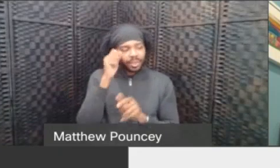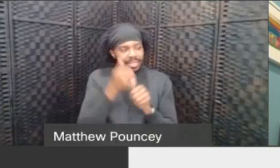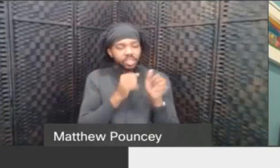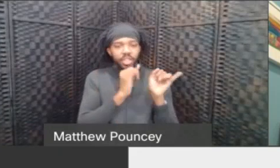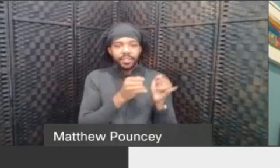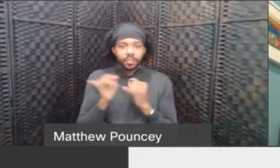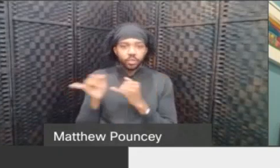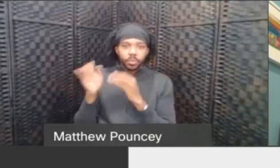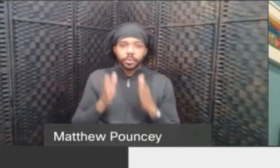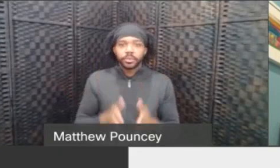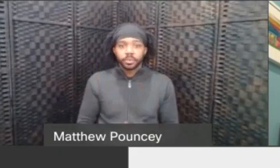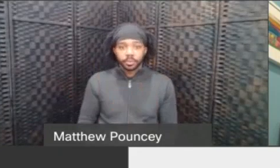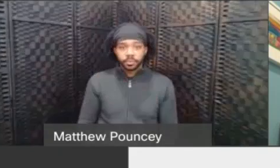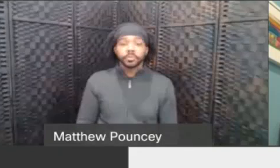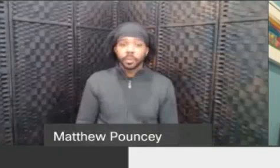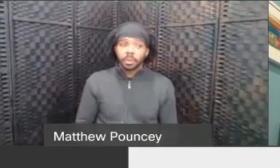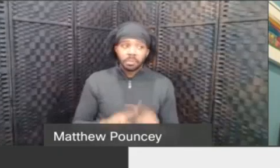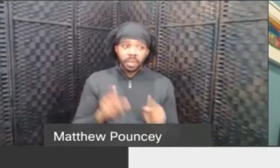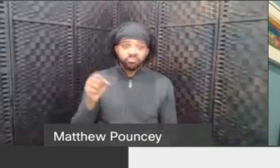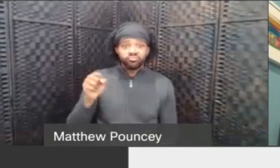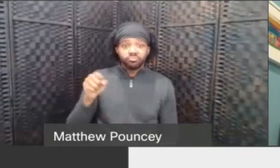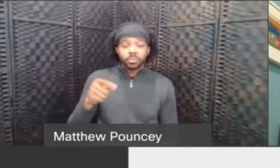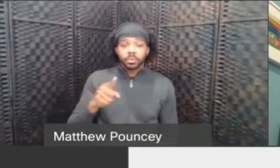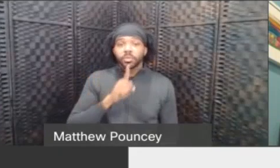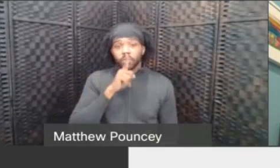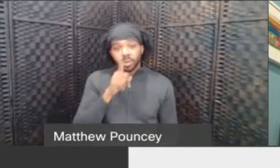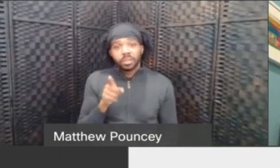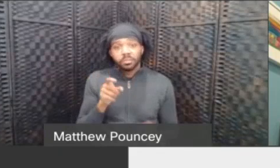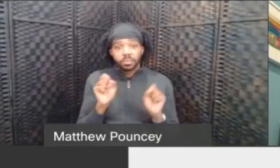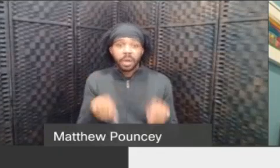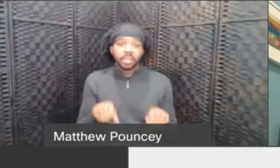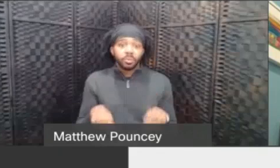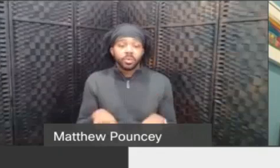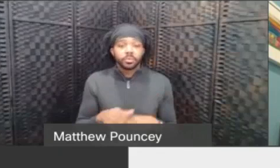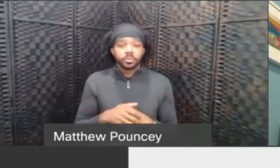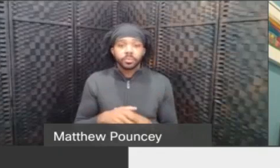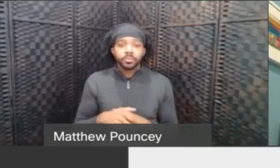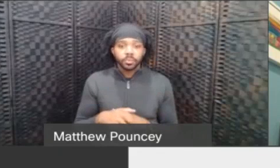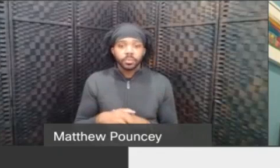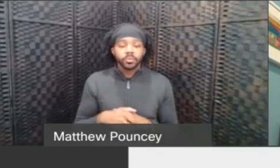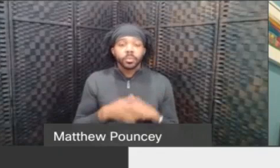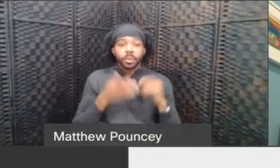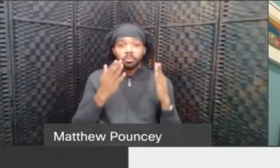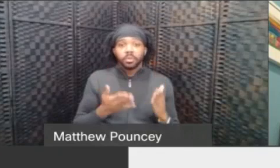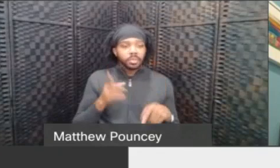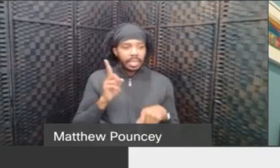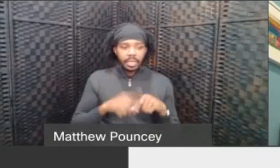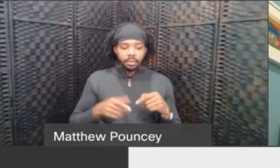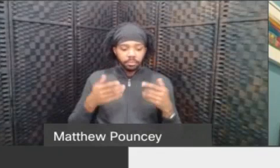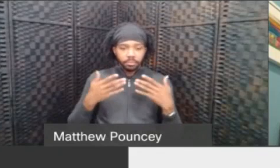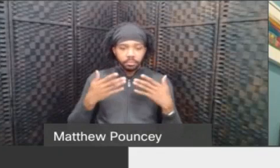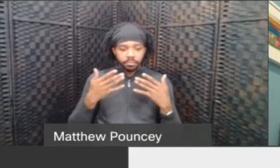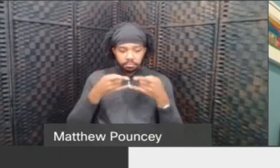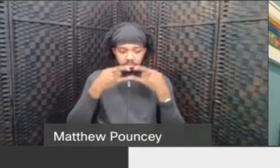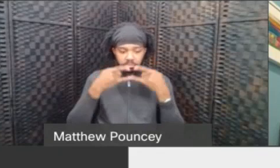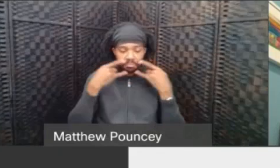person. But yeah, that is a very real possibility that a person who is unable to wear a mask should not be in a day